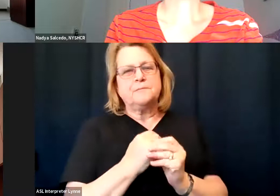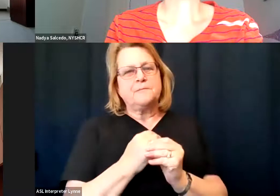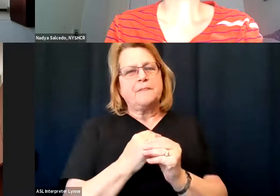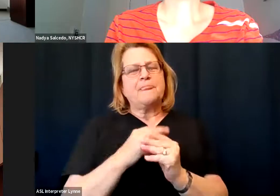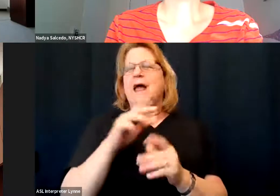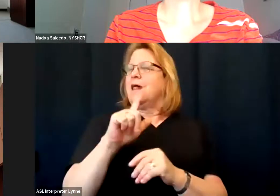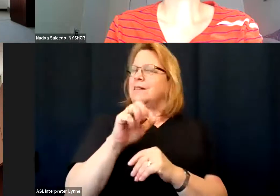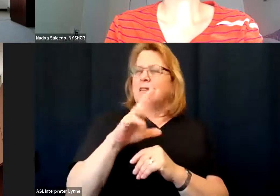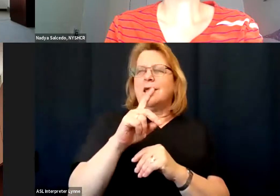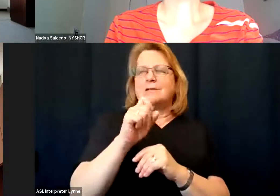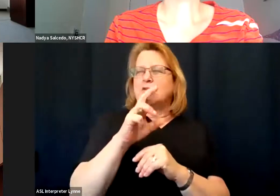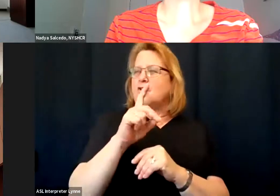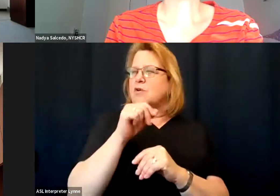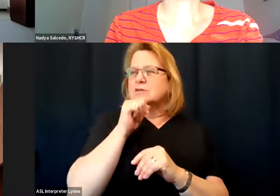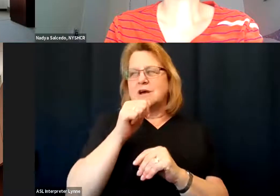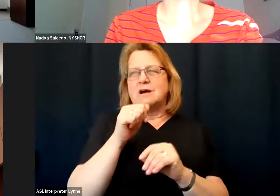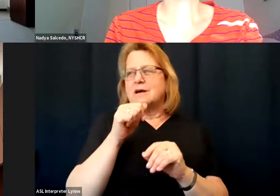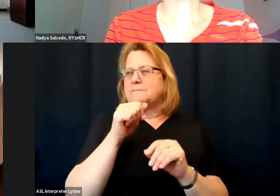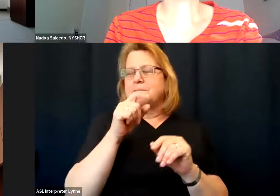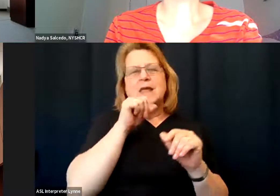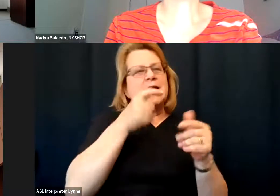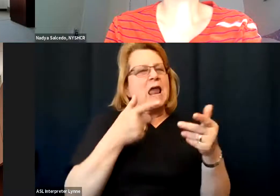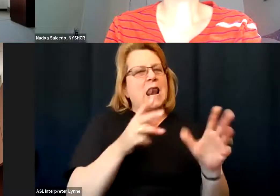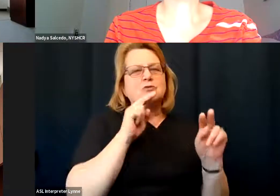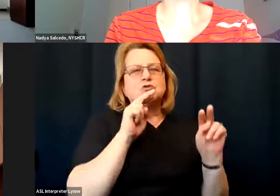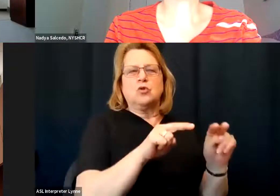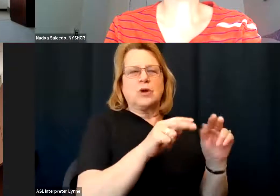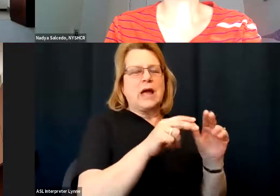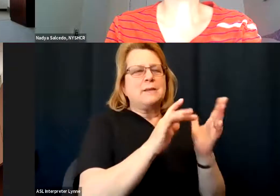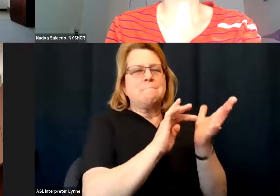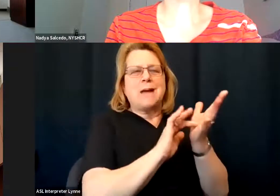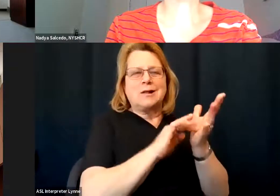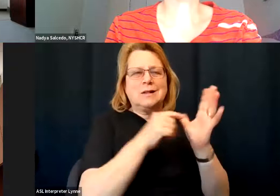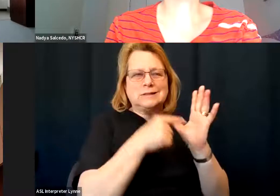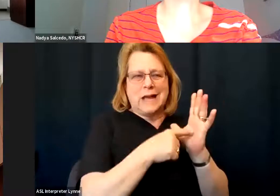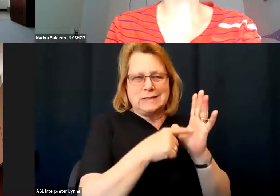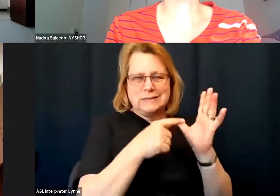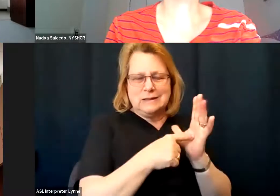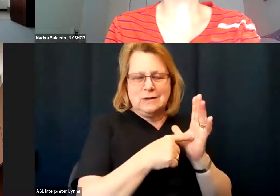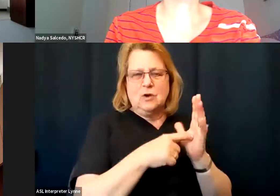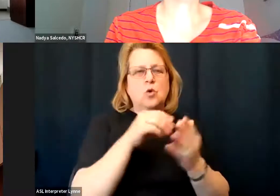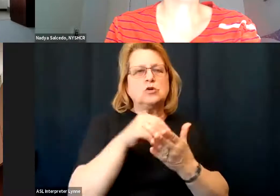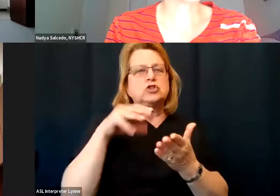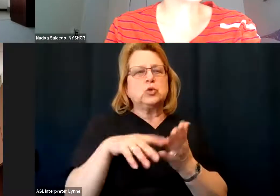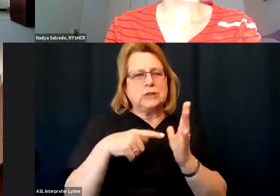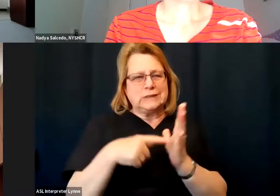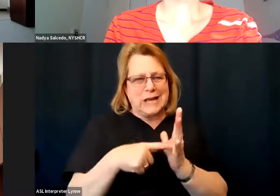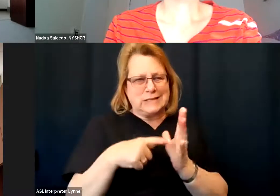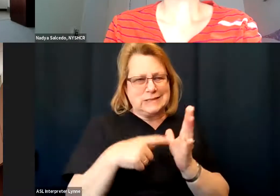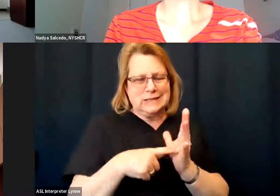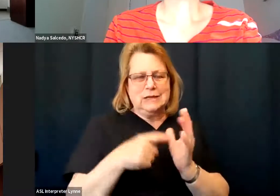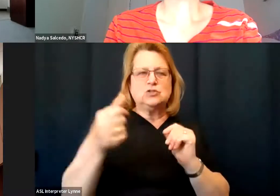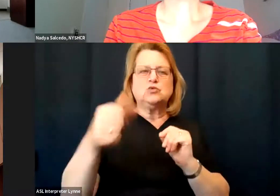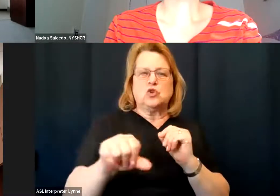doesn't get to look at medical debt and student debt to turn someone away.